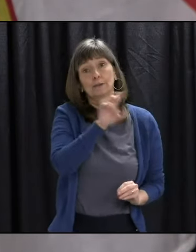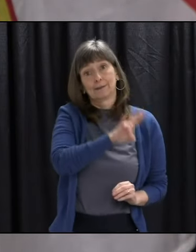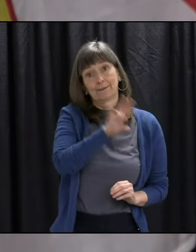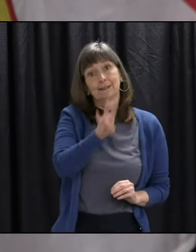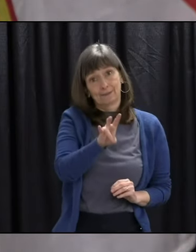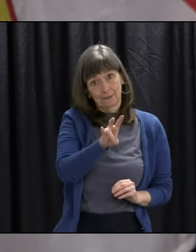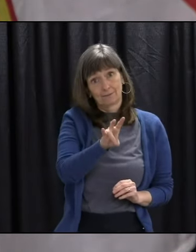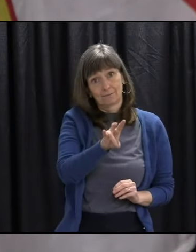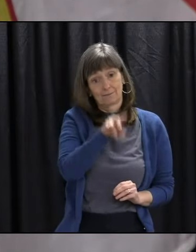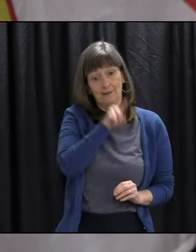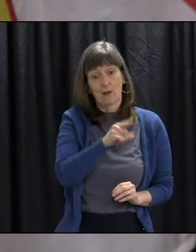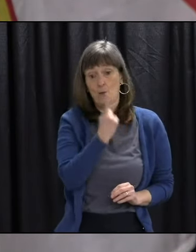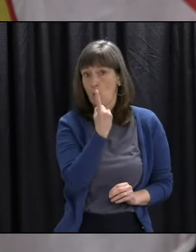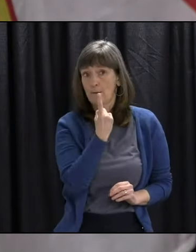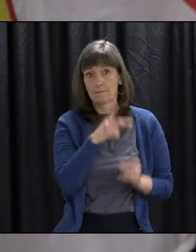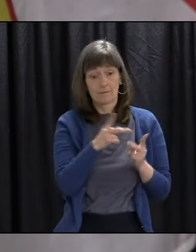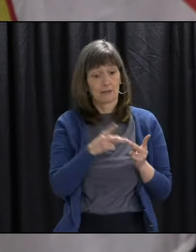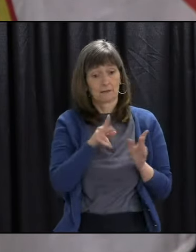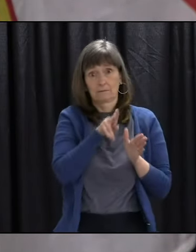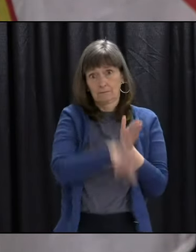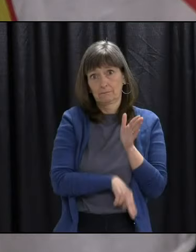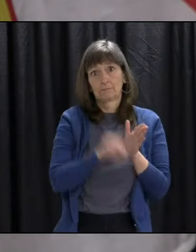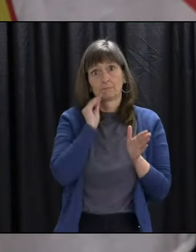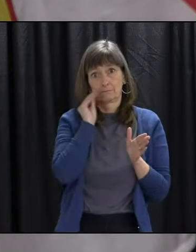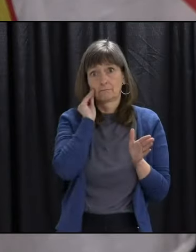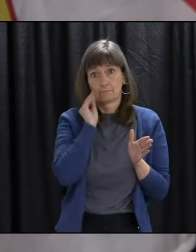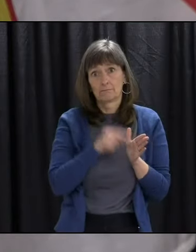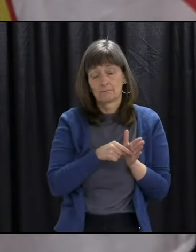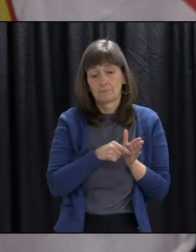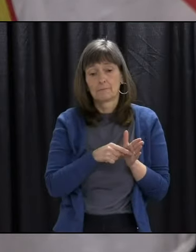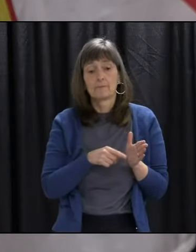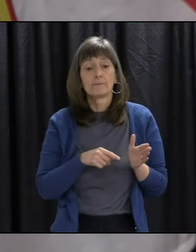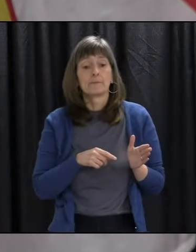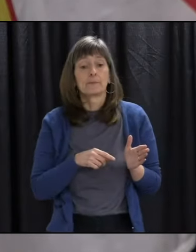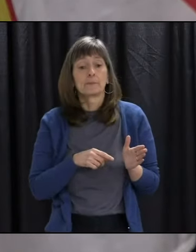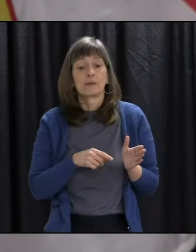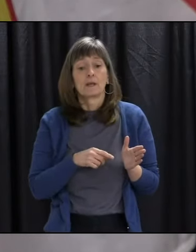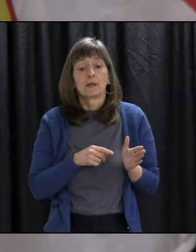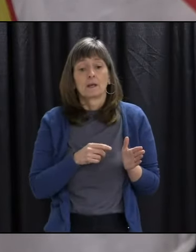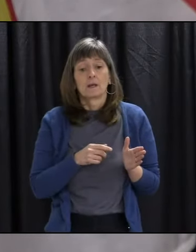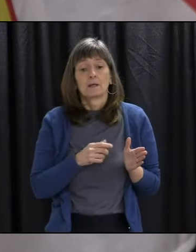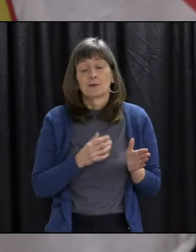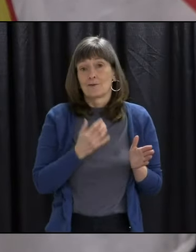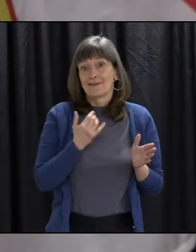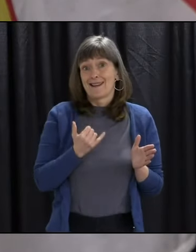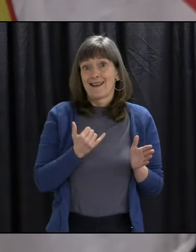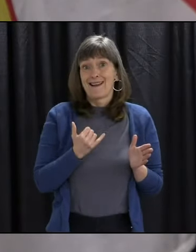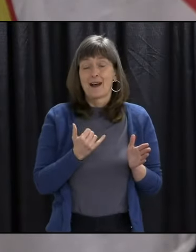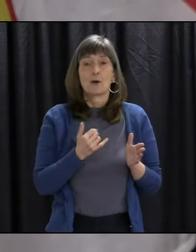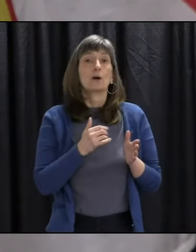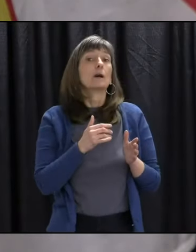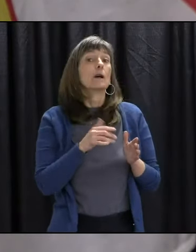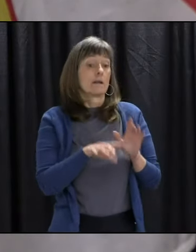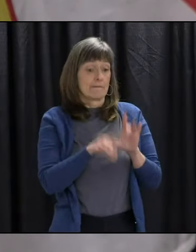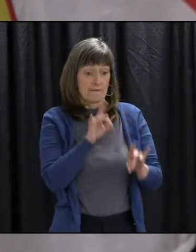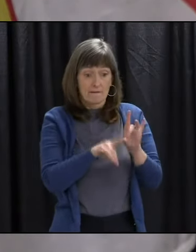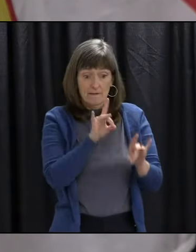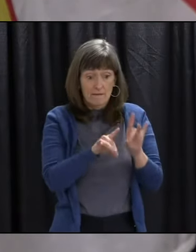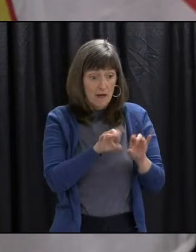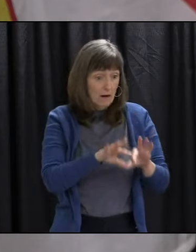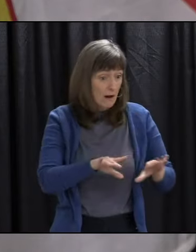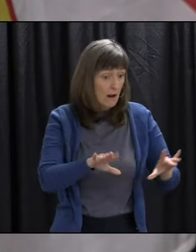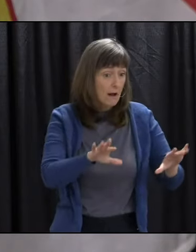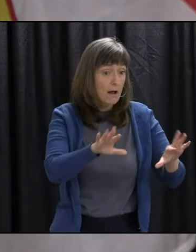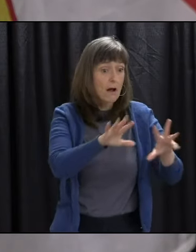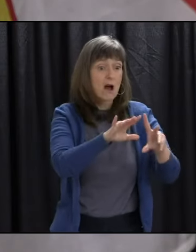tested positive as a result of that cluster. So what we're seeing now, the cluster has been investigated, and